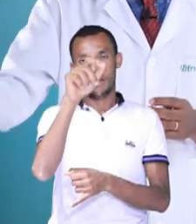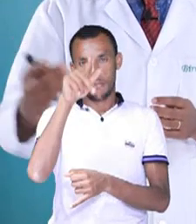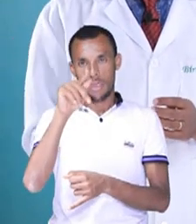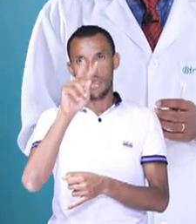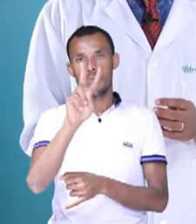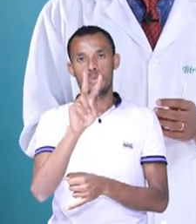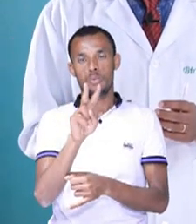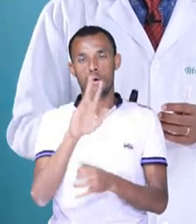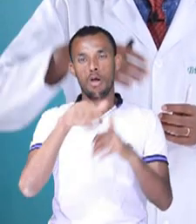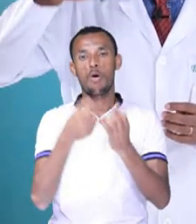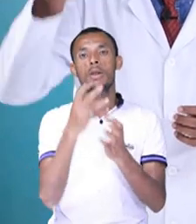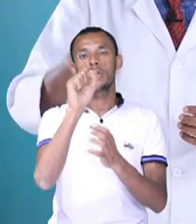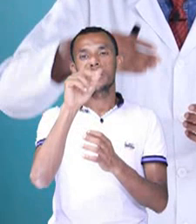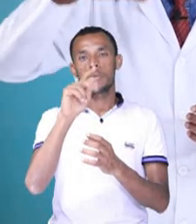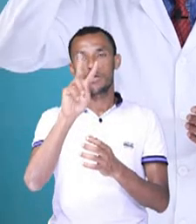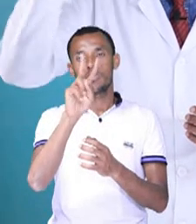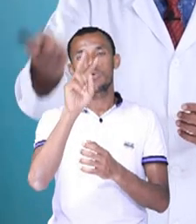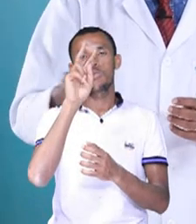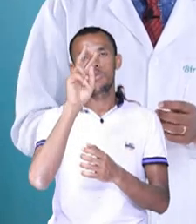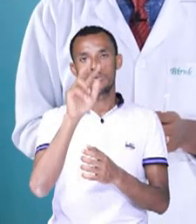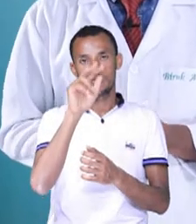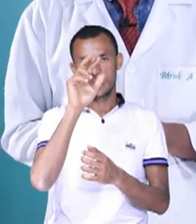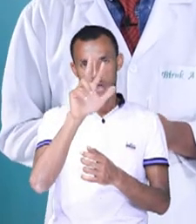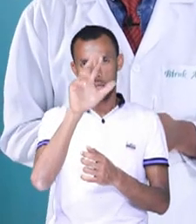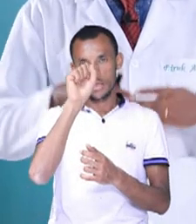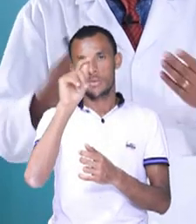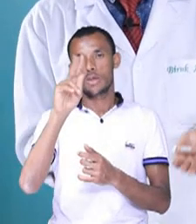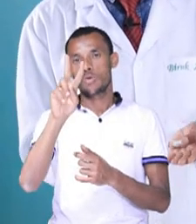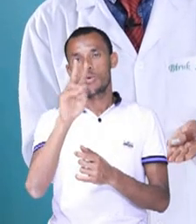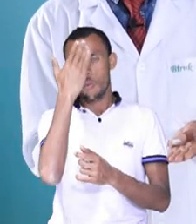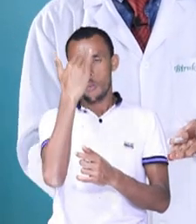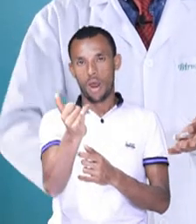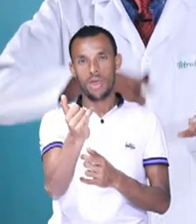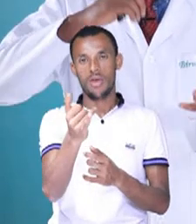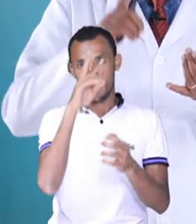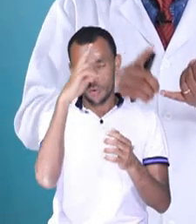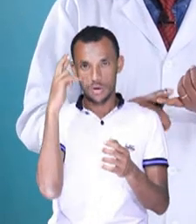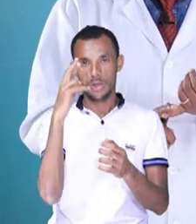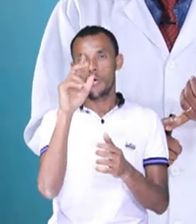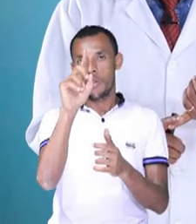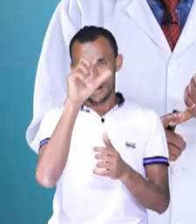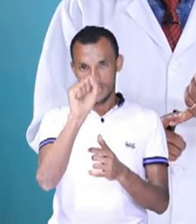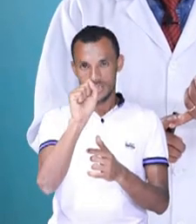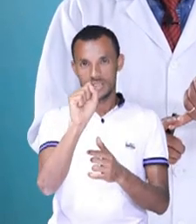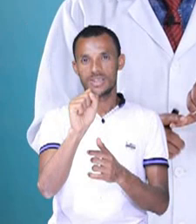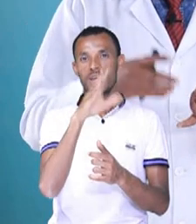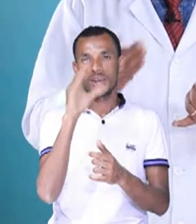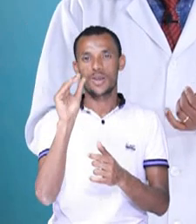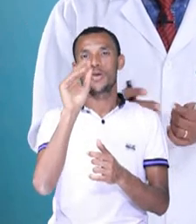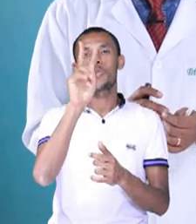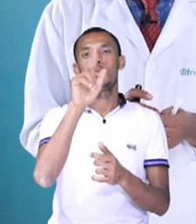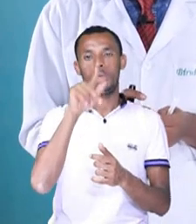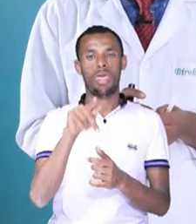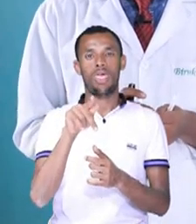sp2. How many sp2? 3 sp2. Why 3 sp2? Because 1s and